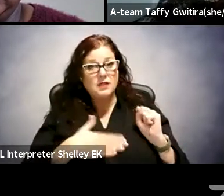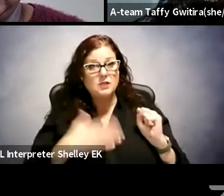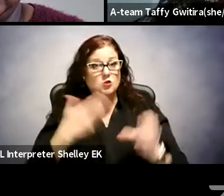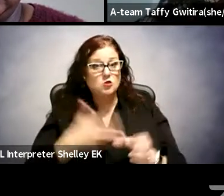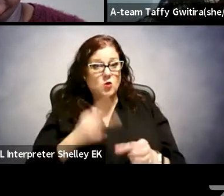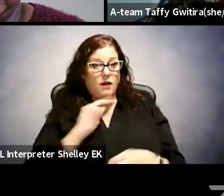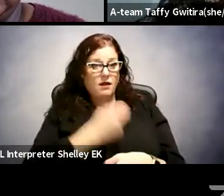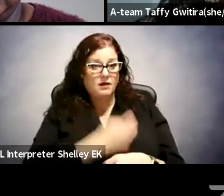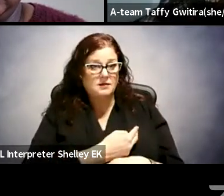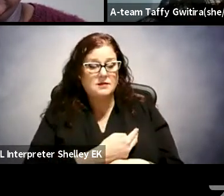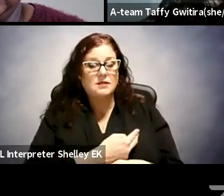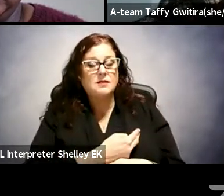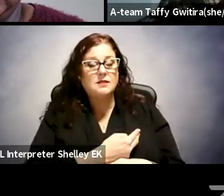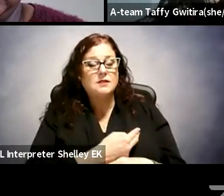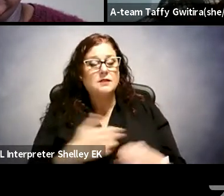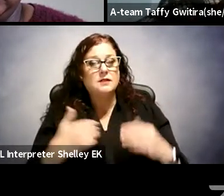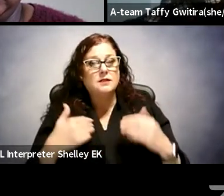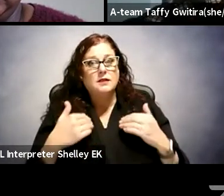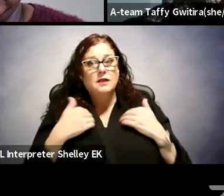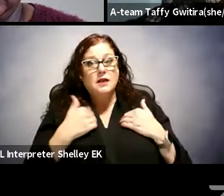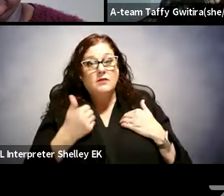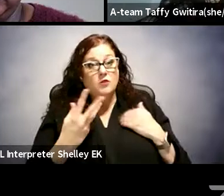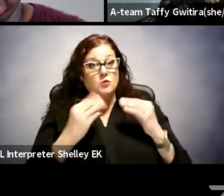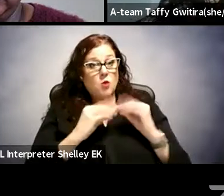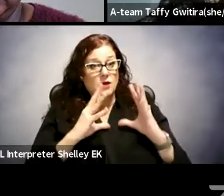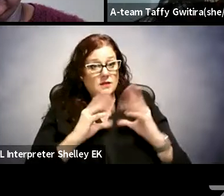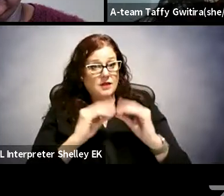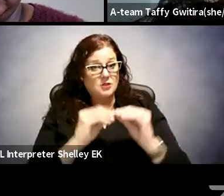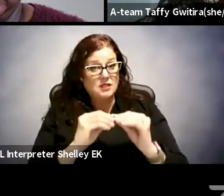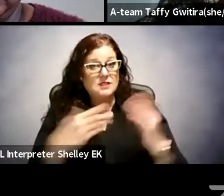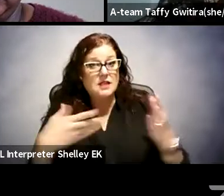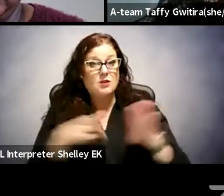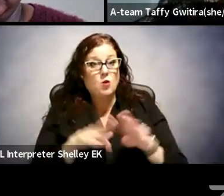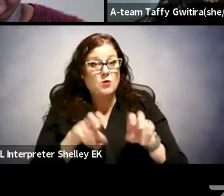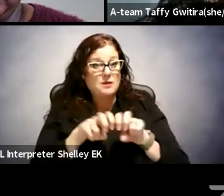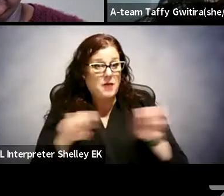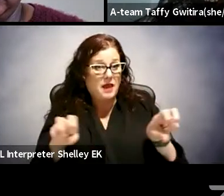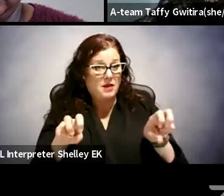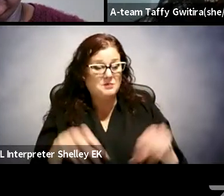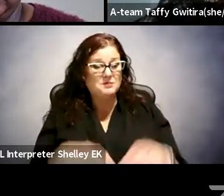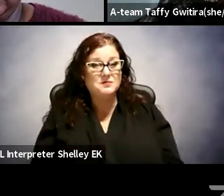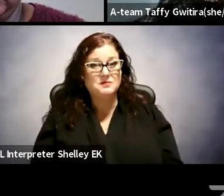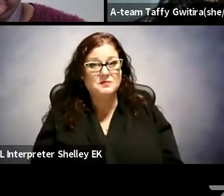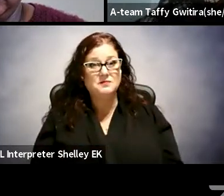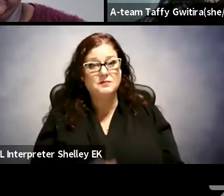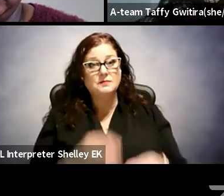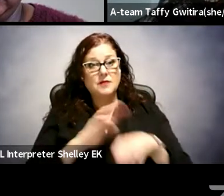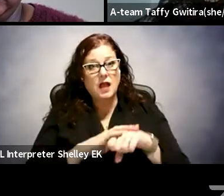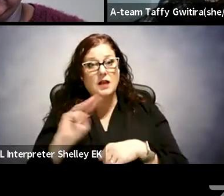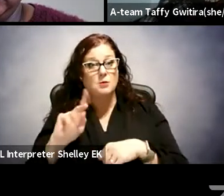us. We have a few more sessions and the closing panel on